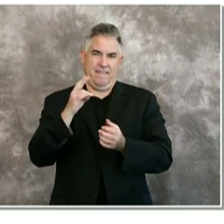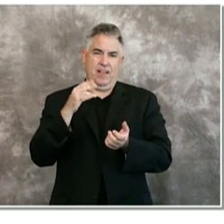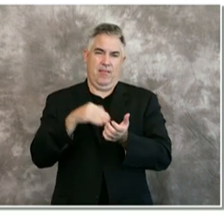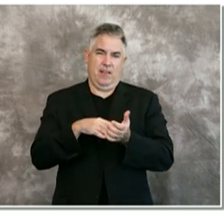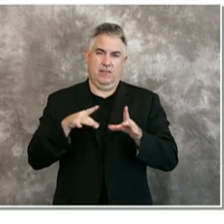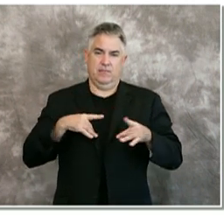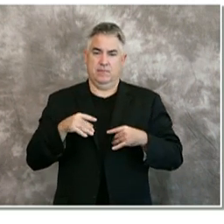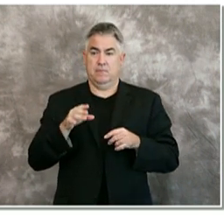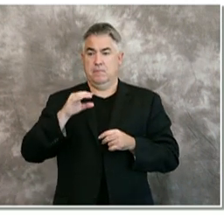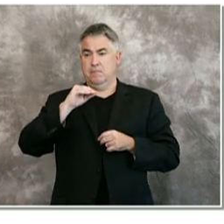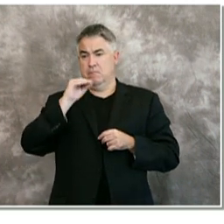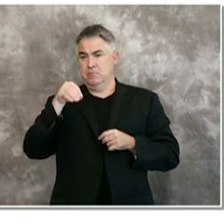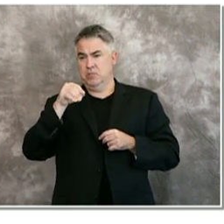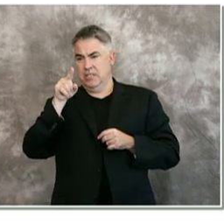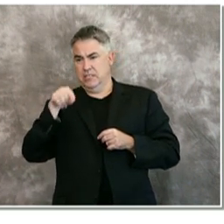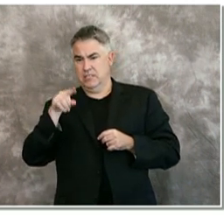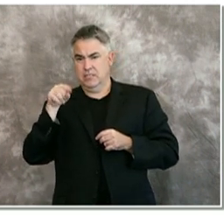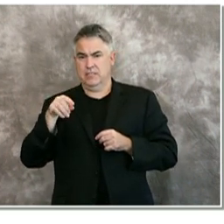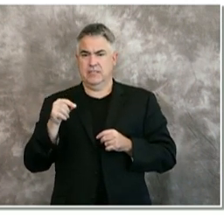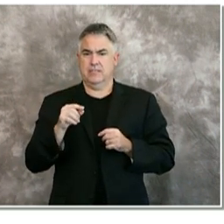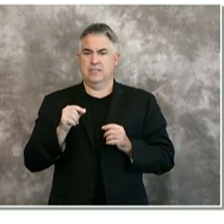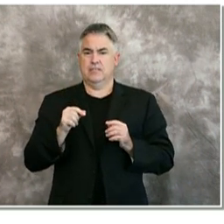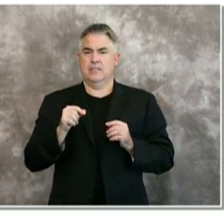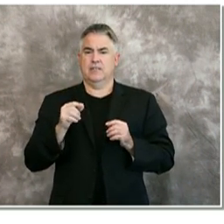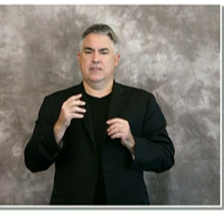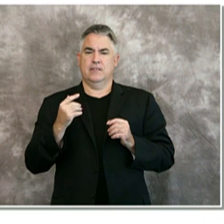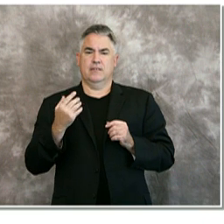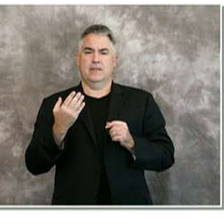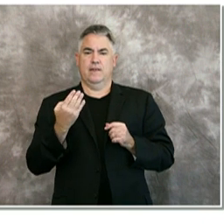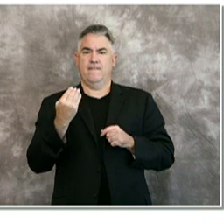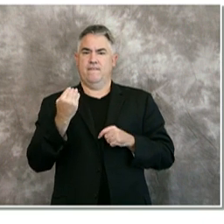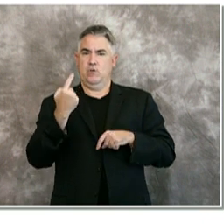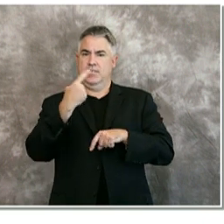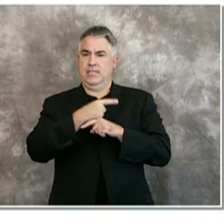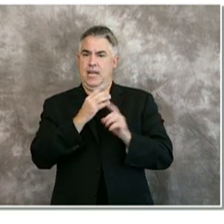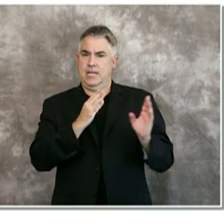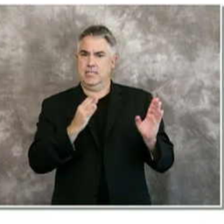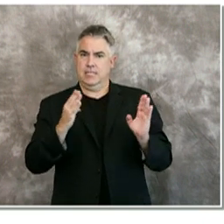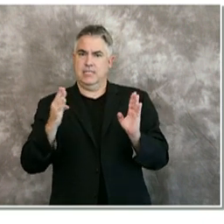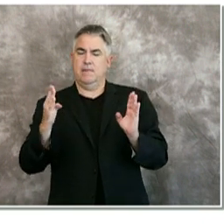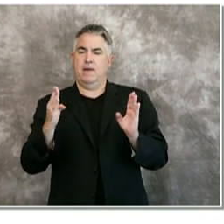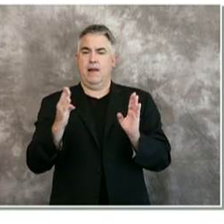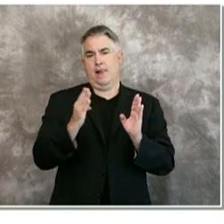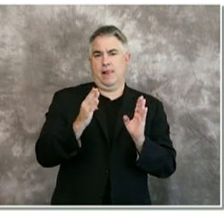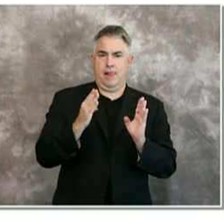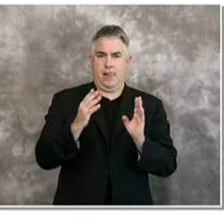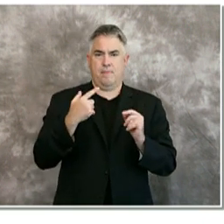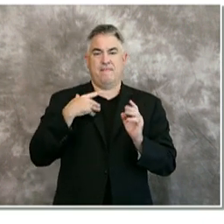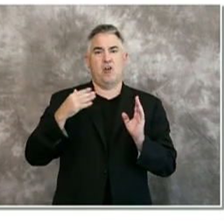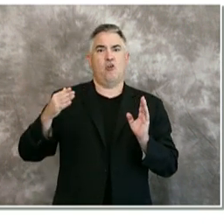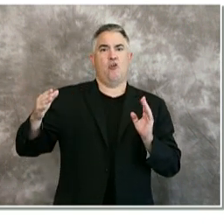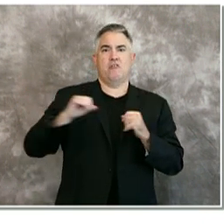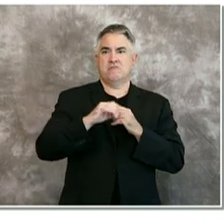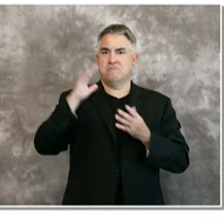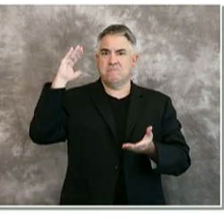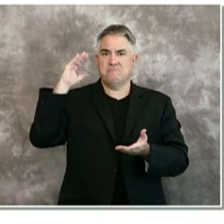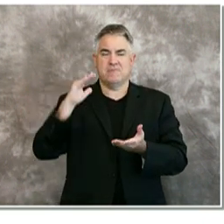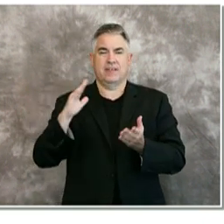is just a little bit under our 14-day rolling average. So we will continue to monitor, but certainly better numbers today